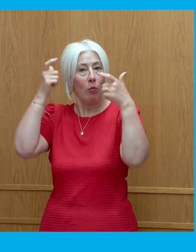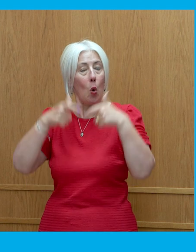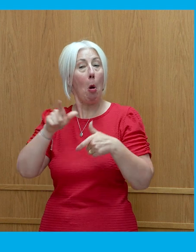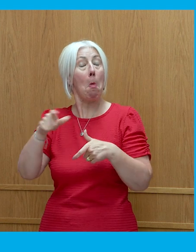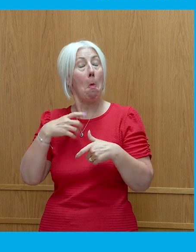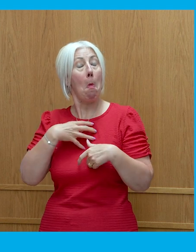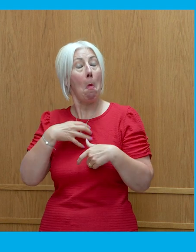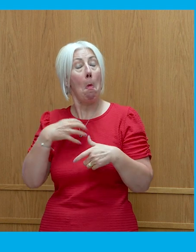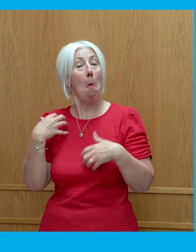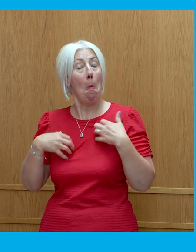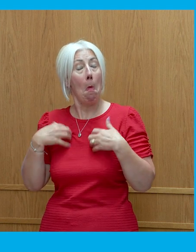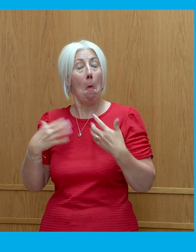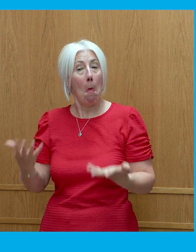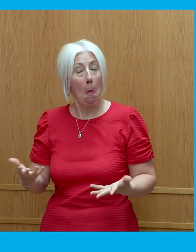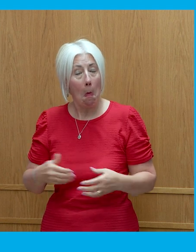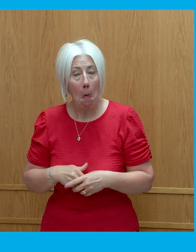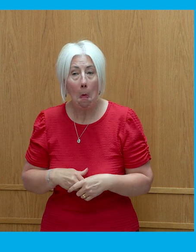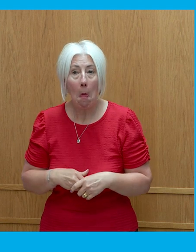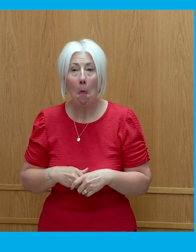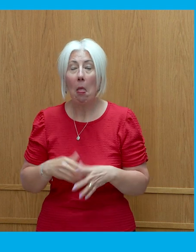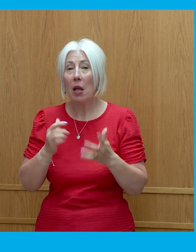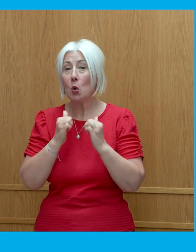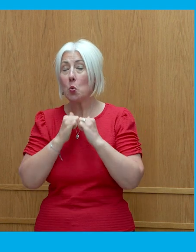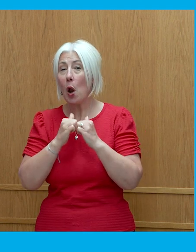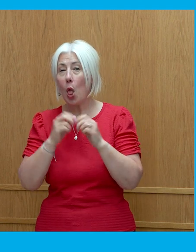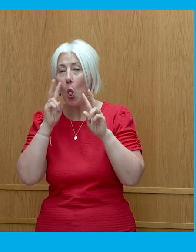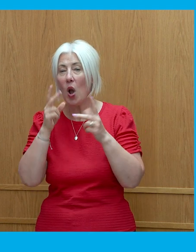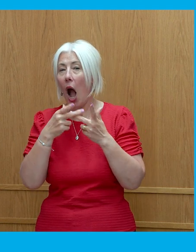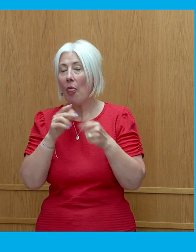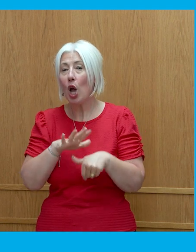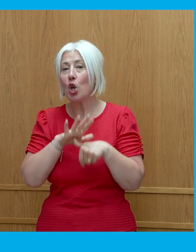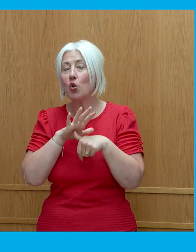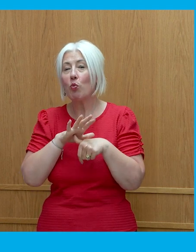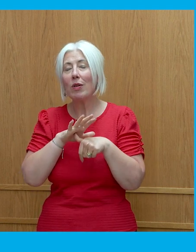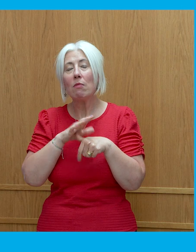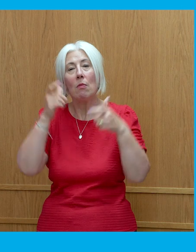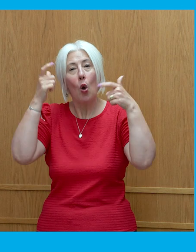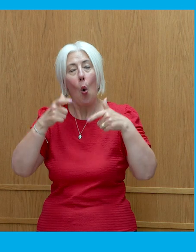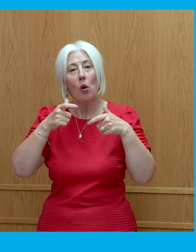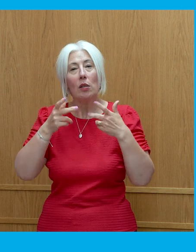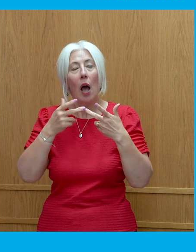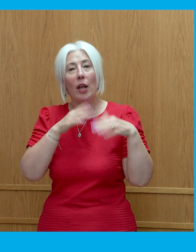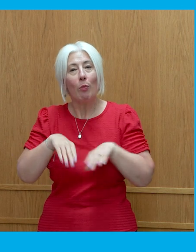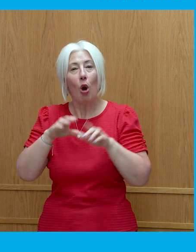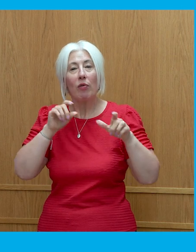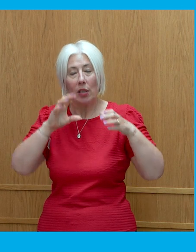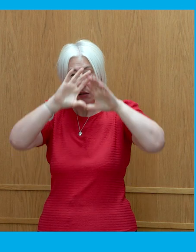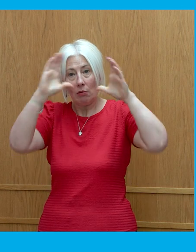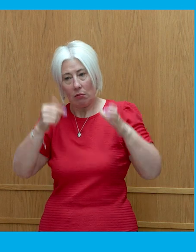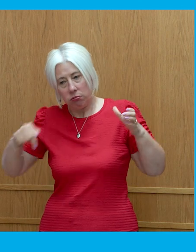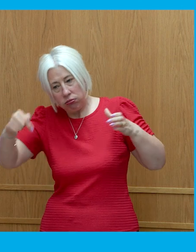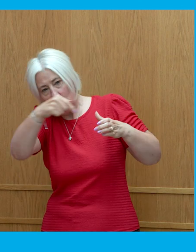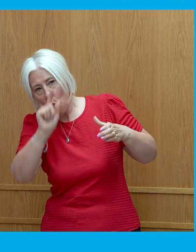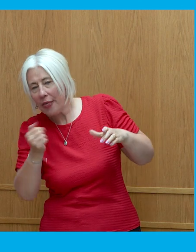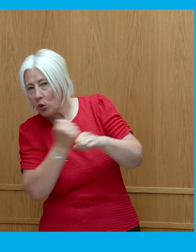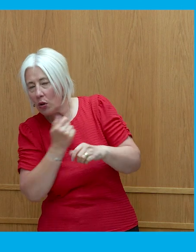I do think it's like, it's worth looking at what other Supreme Courts and other democracies are doing too. And sometimes